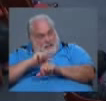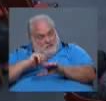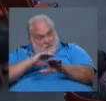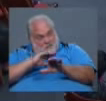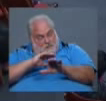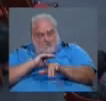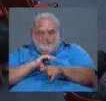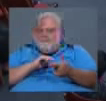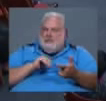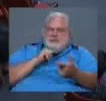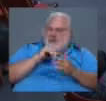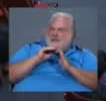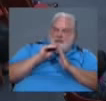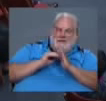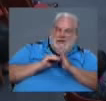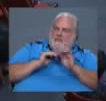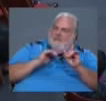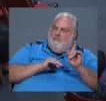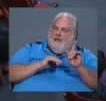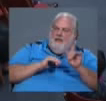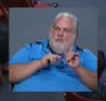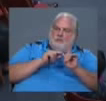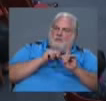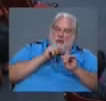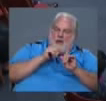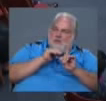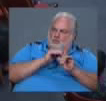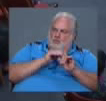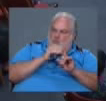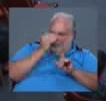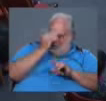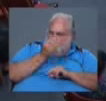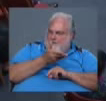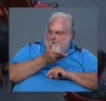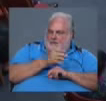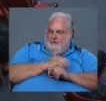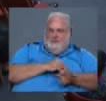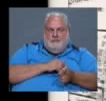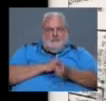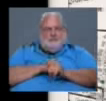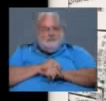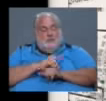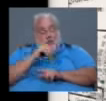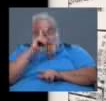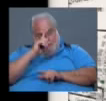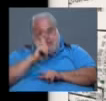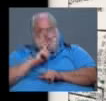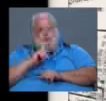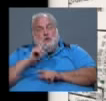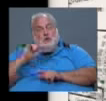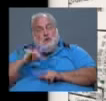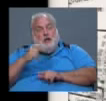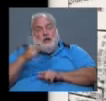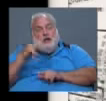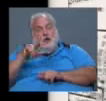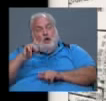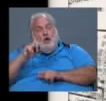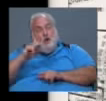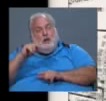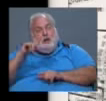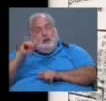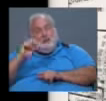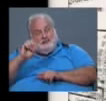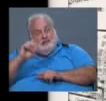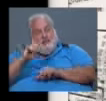It's not listed on here that they were notified. Mr. Moore, I'd like to make sure that Granite Mountain and College Station was